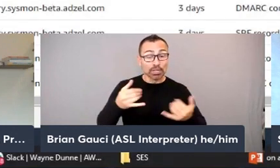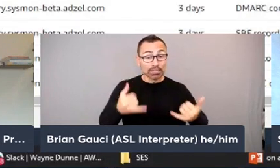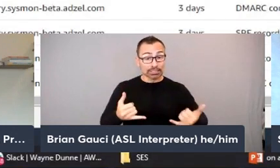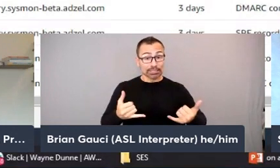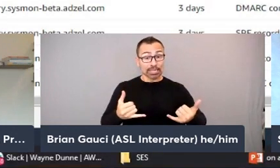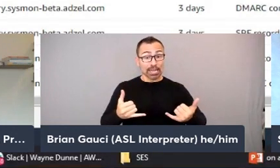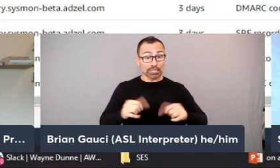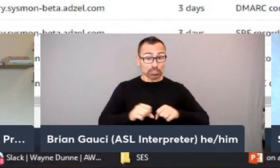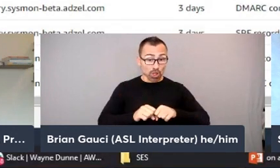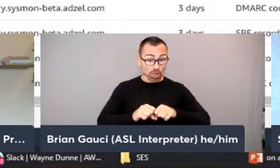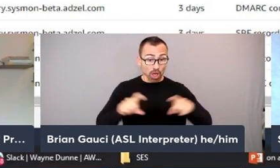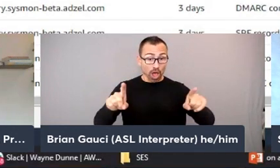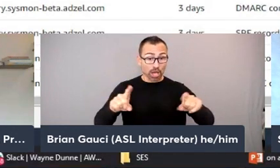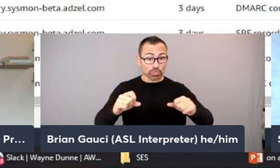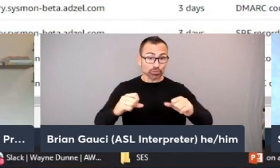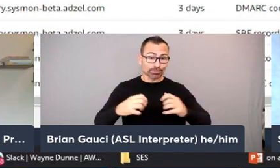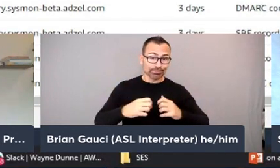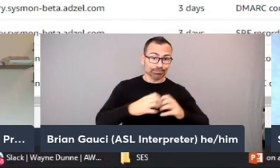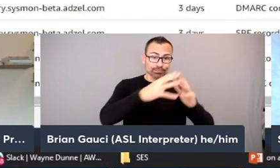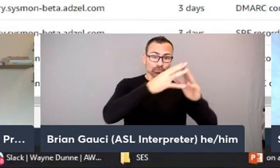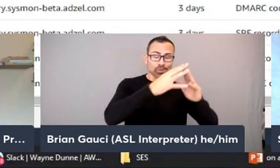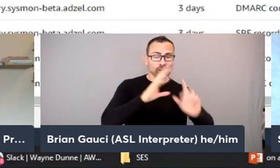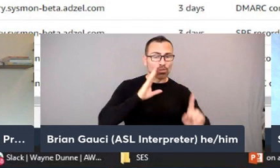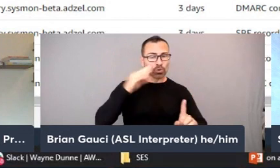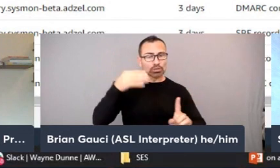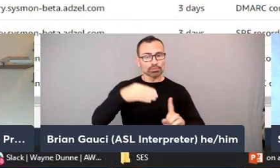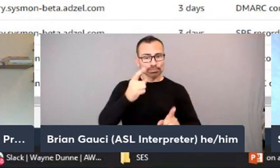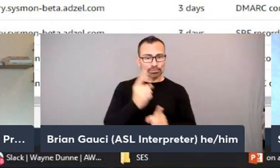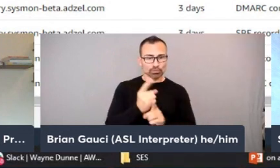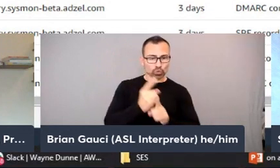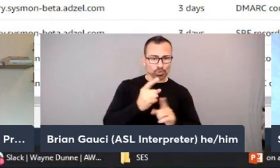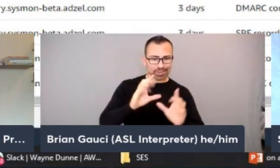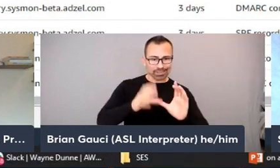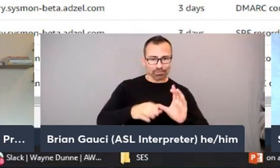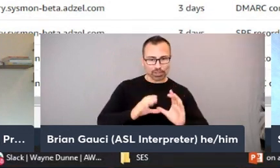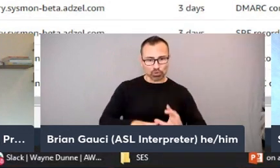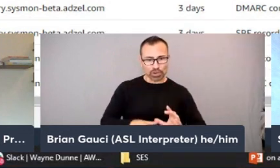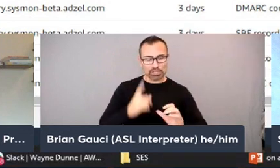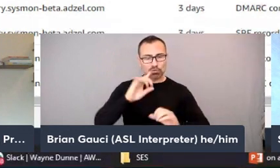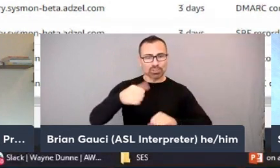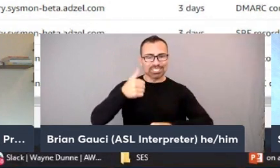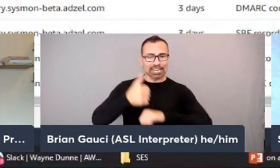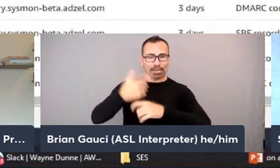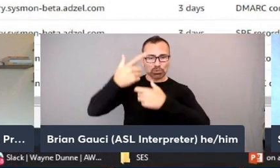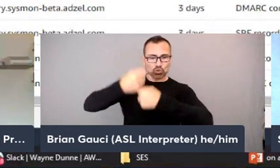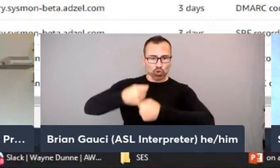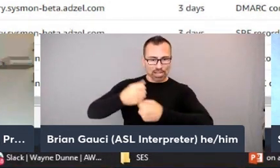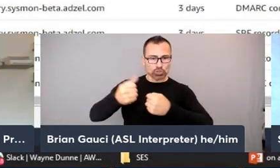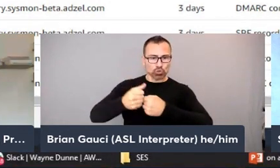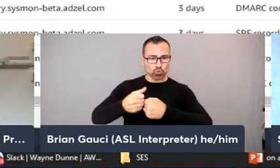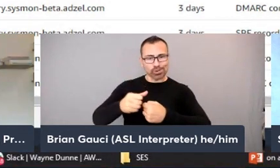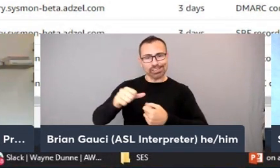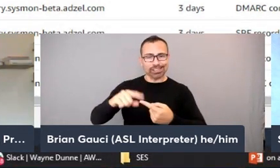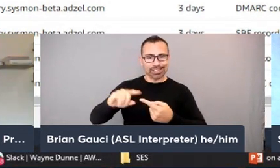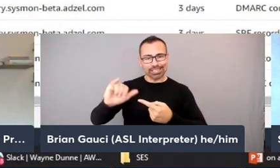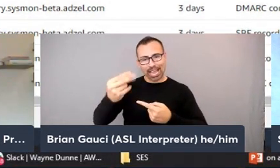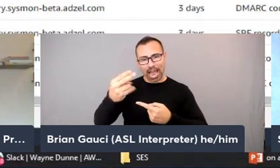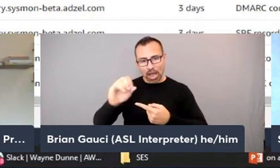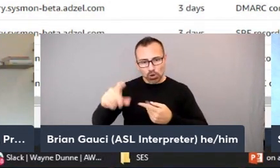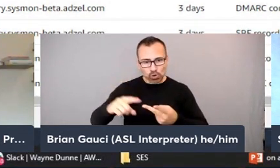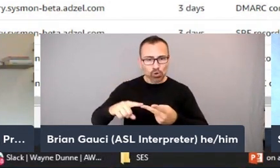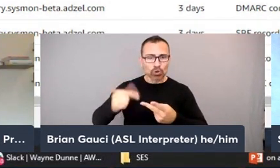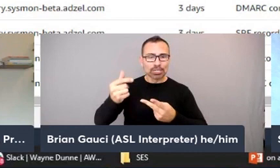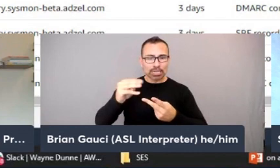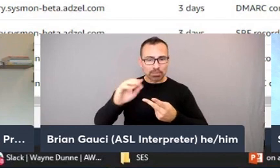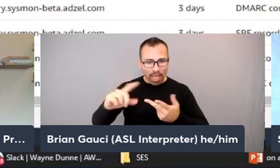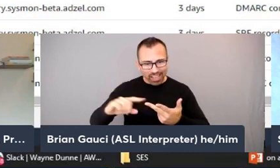on ensuring that the appropriate configuration is in place to build trust with mailbox providers. If I'm going to go send a bunch of password